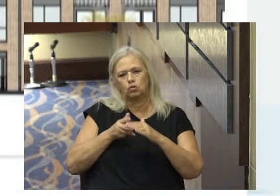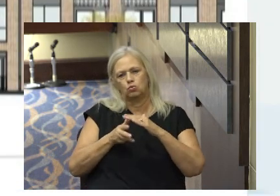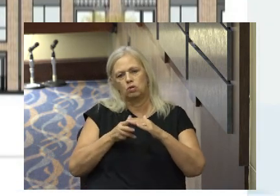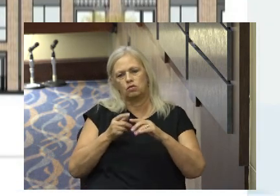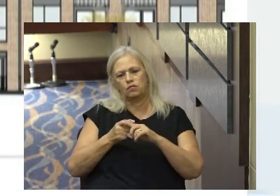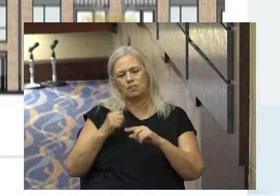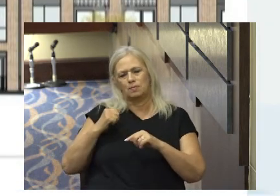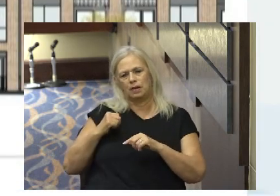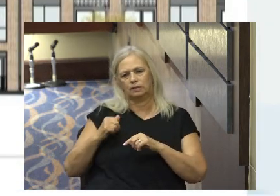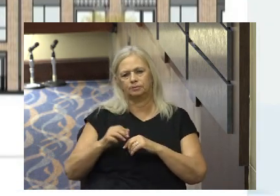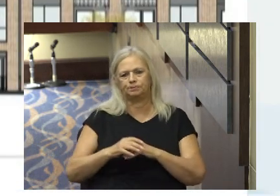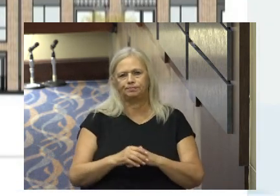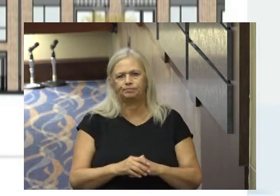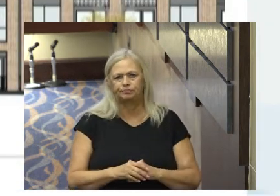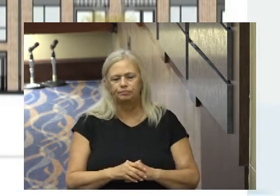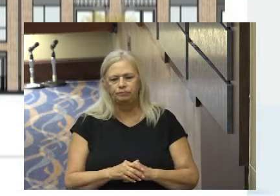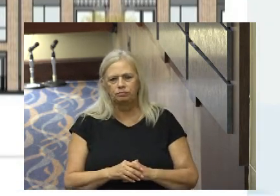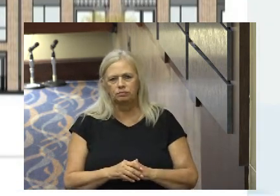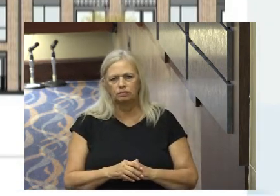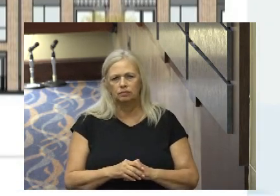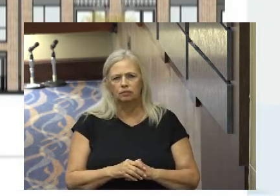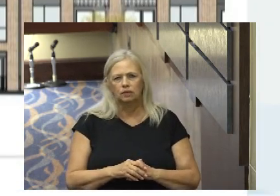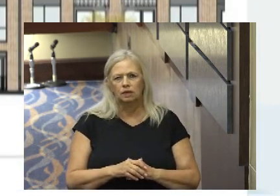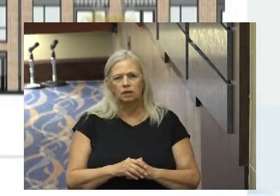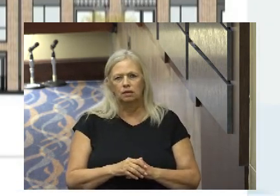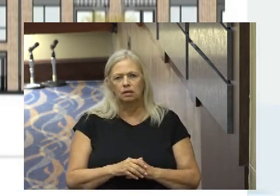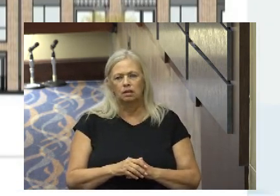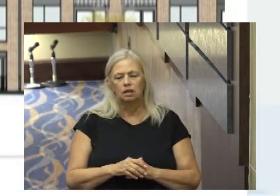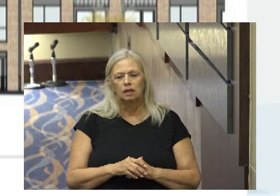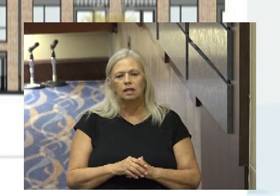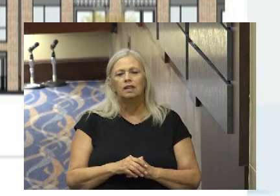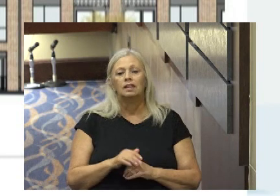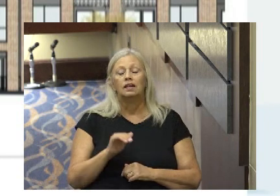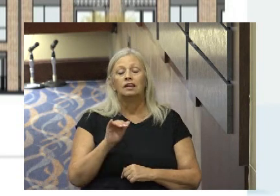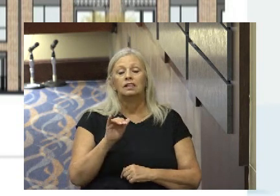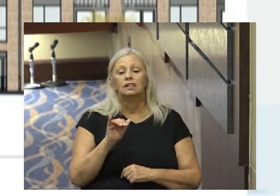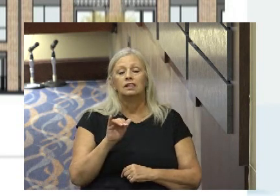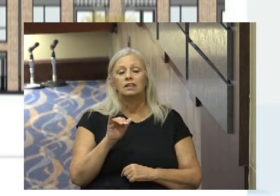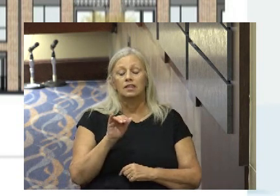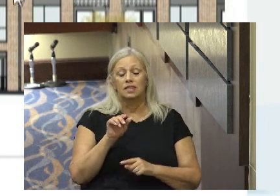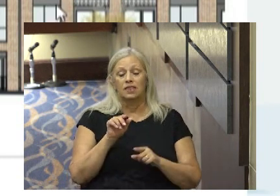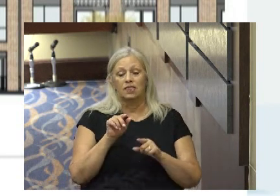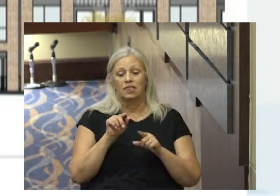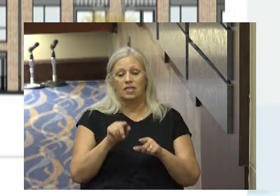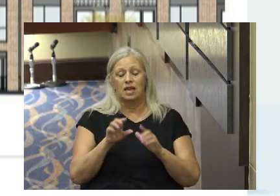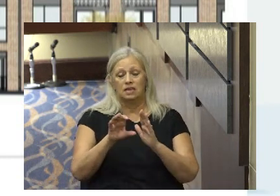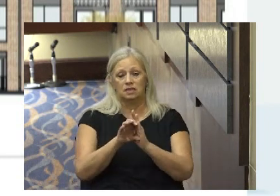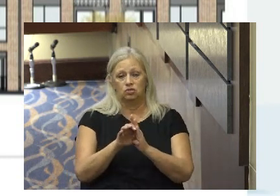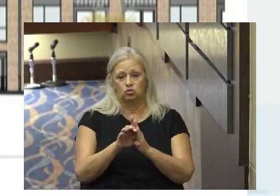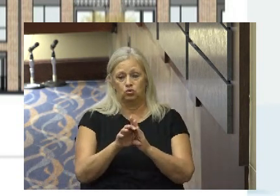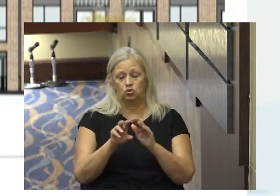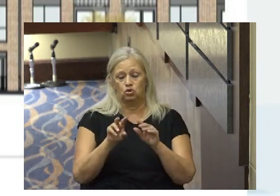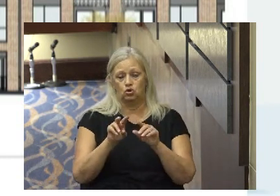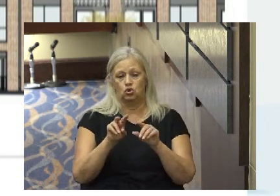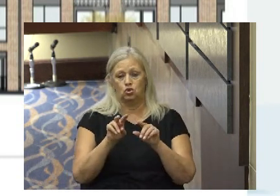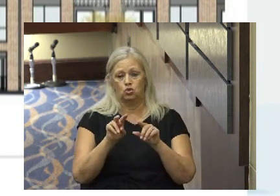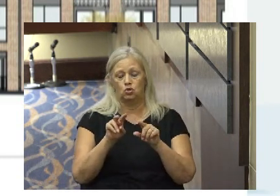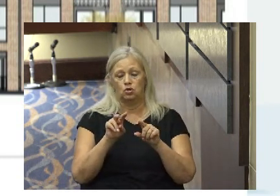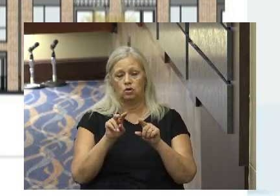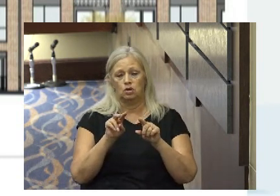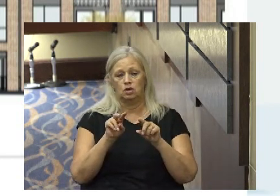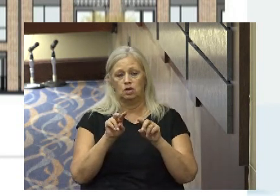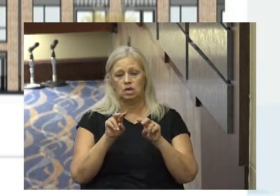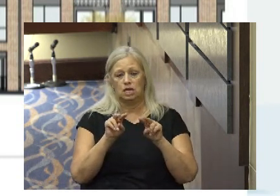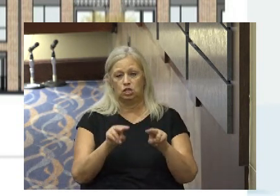buildings. And then this is looking back from the